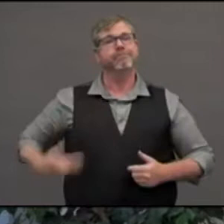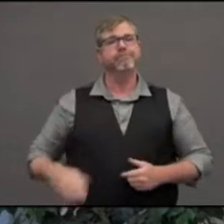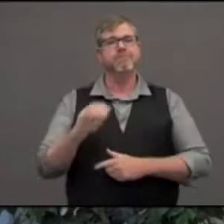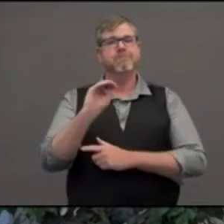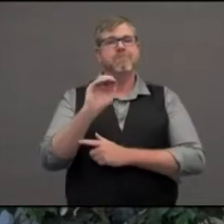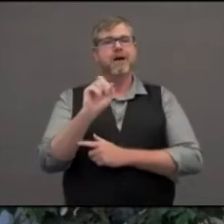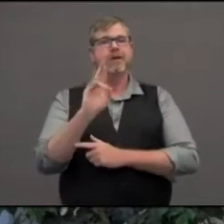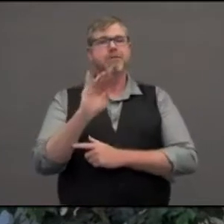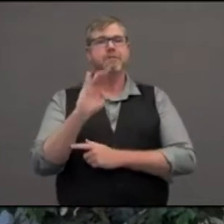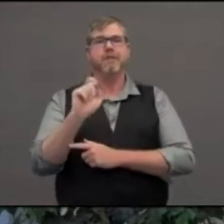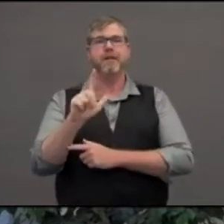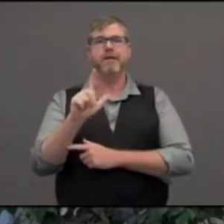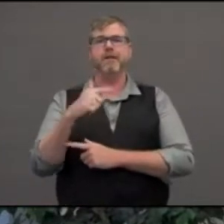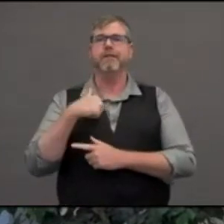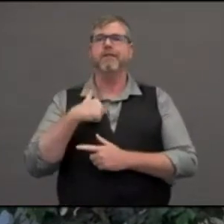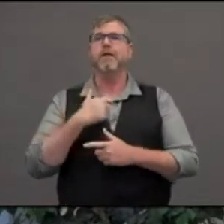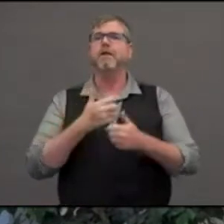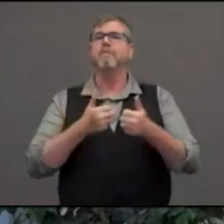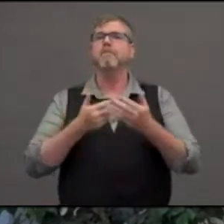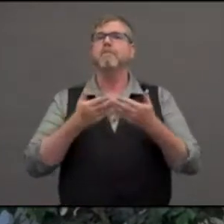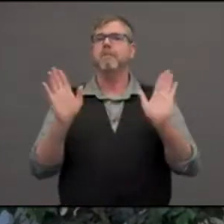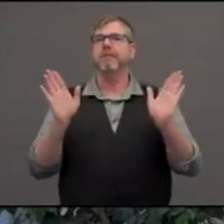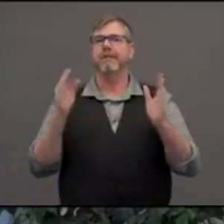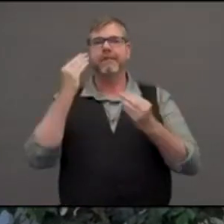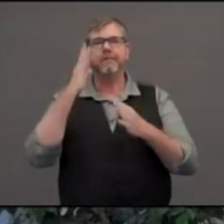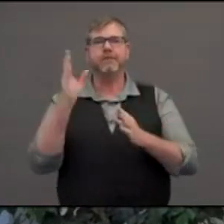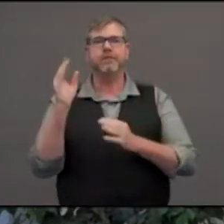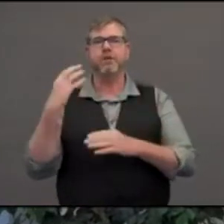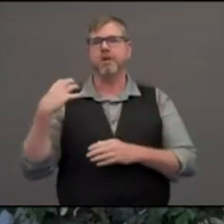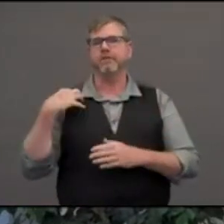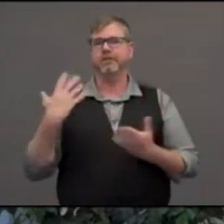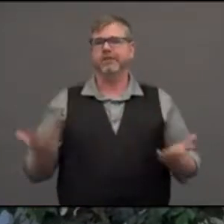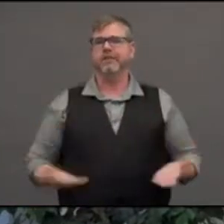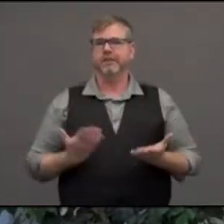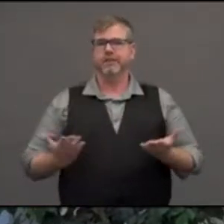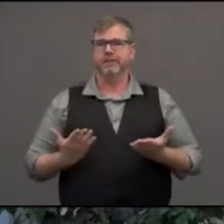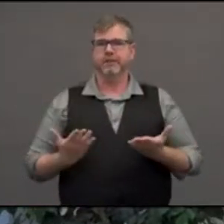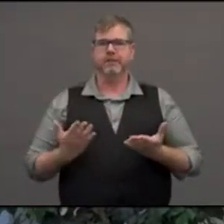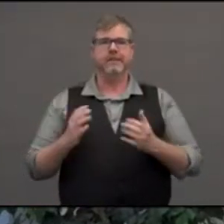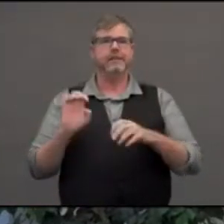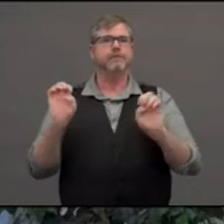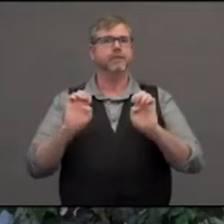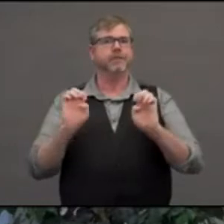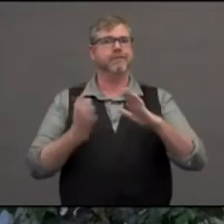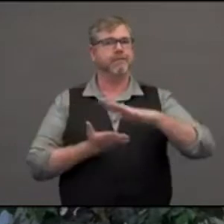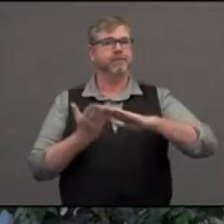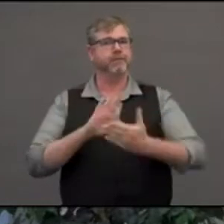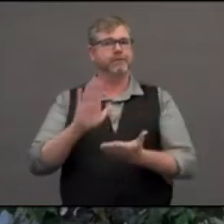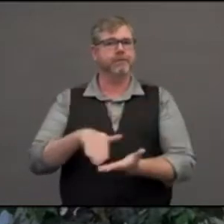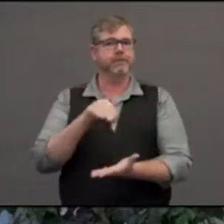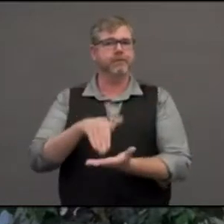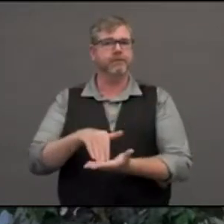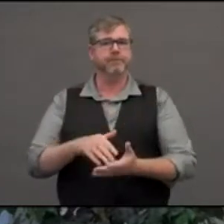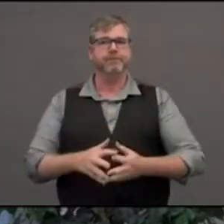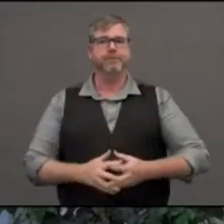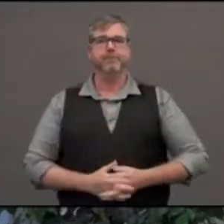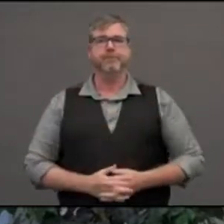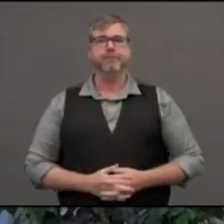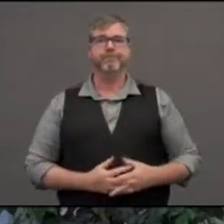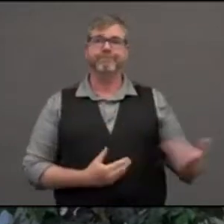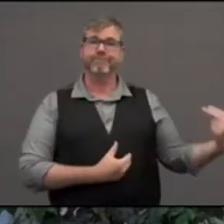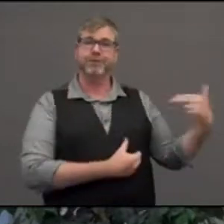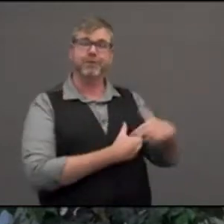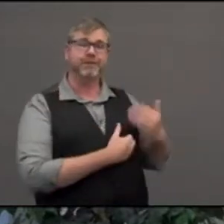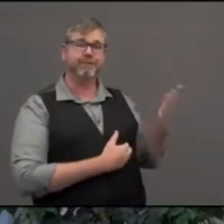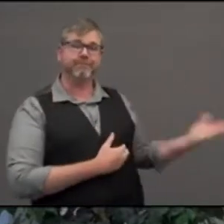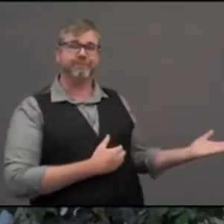here at the Emergency Operations Center. This morning, we're joined by Dr. Marty Fenstersheib, our County of